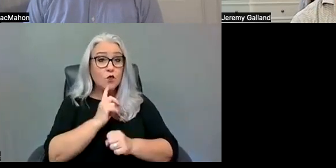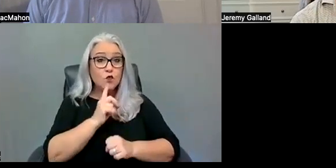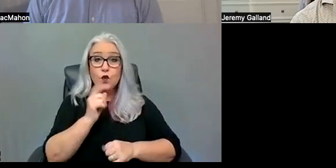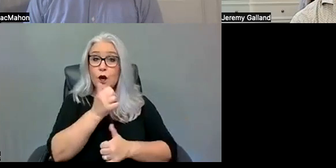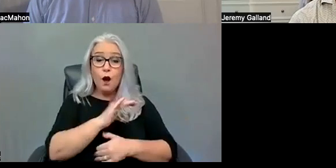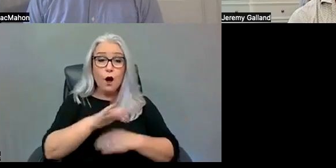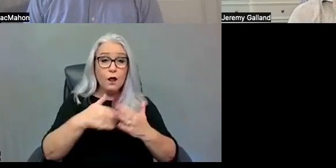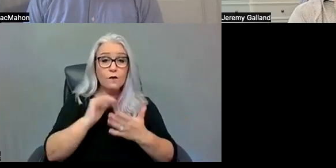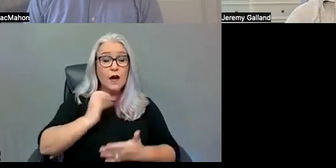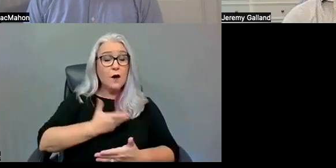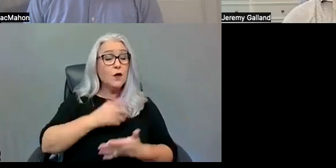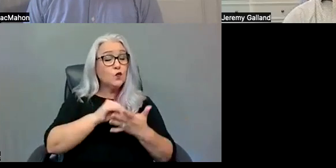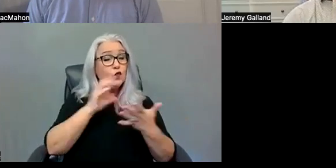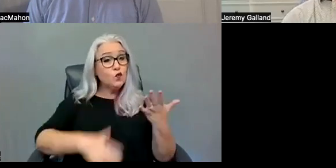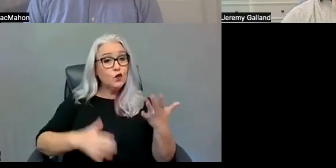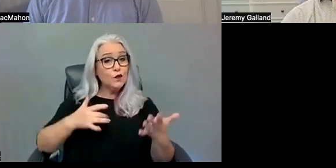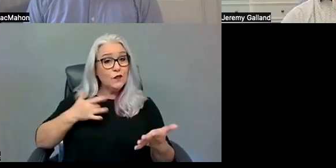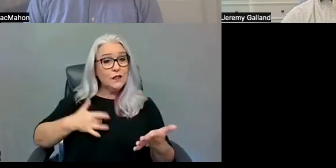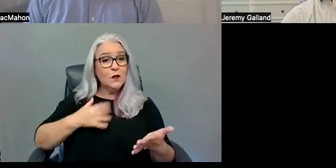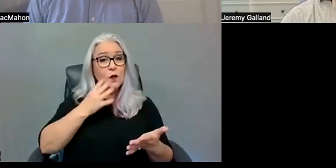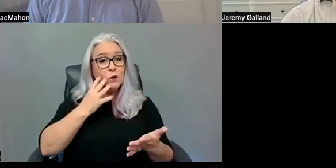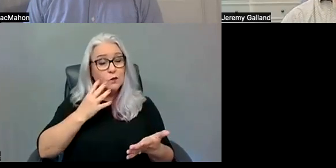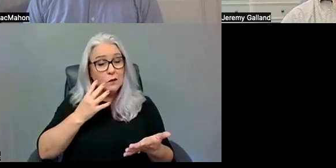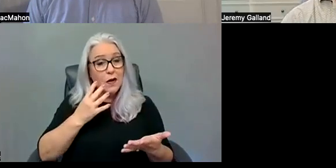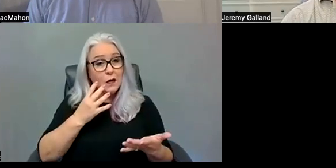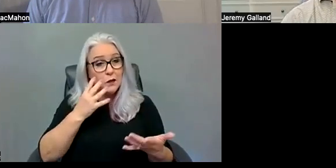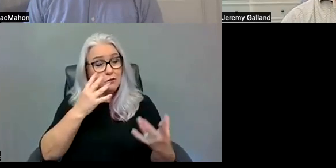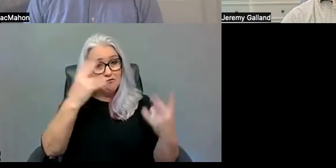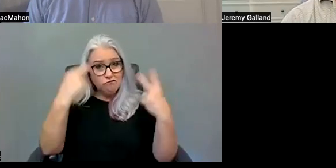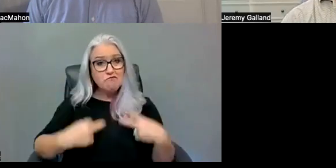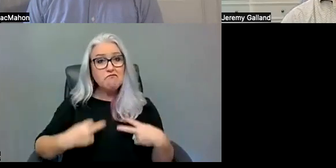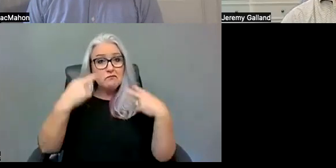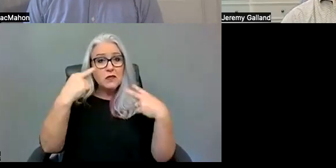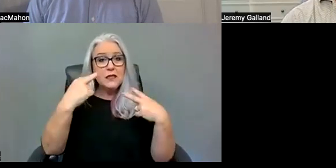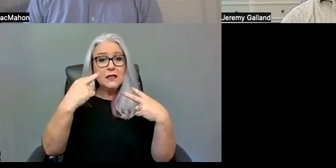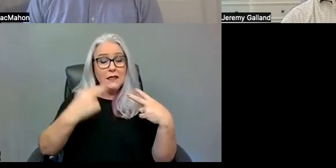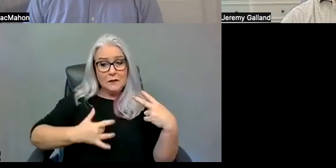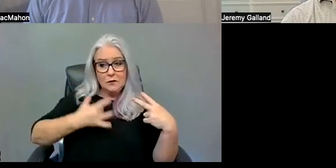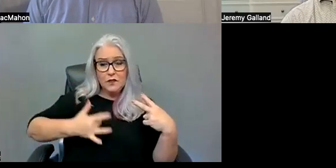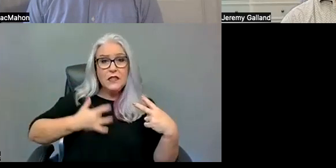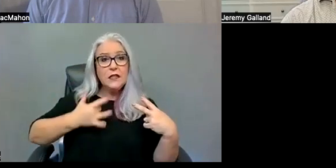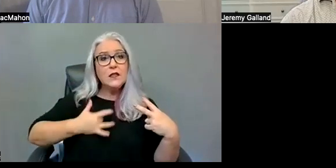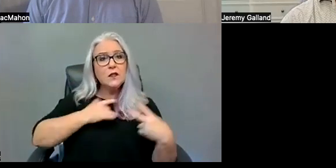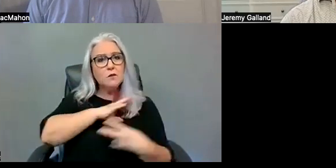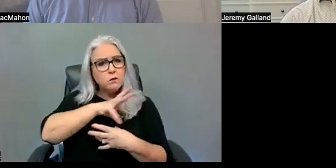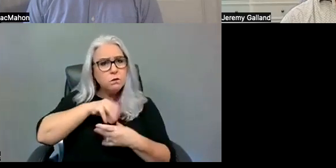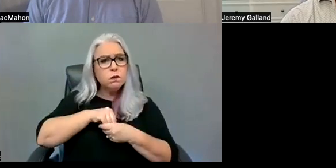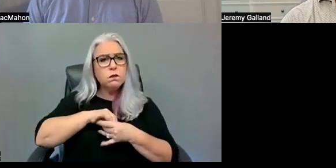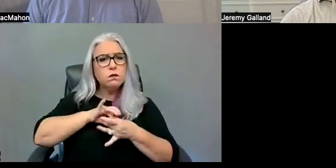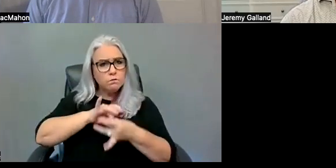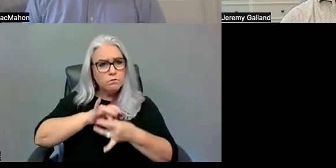and validated and seen and feel like they belong.